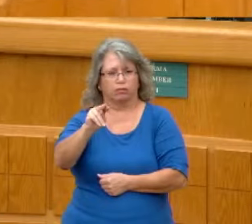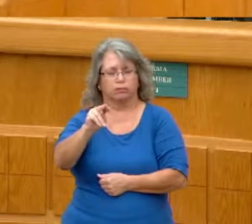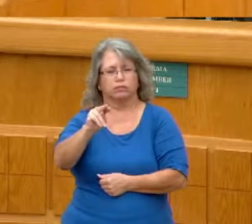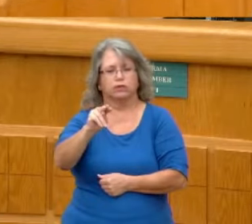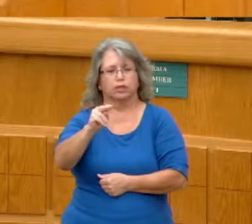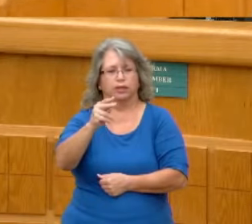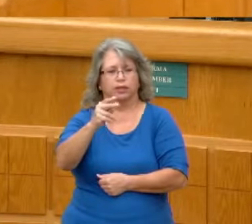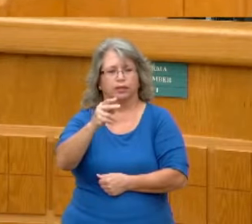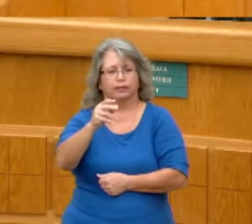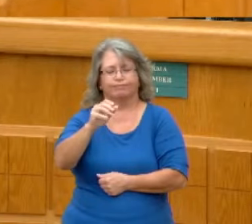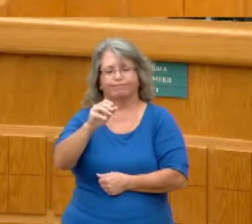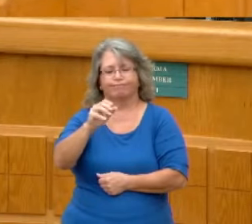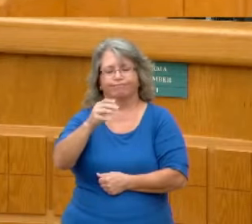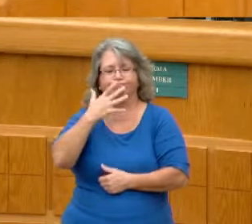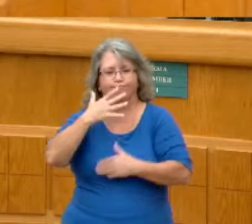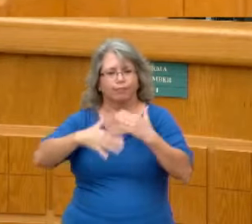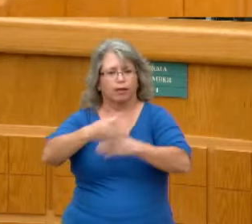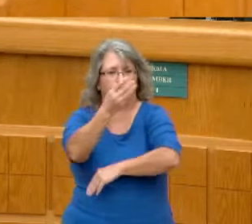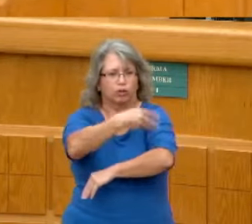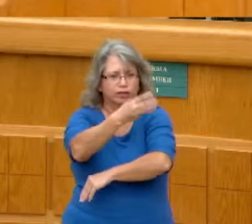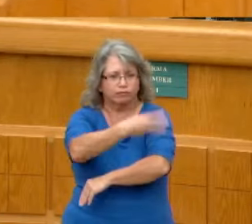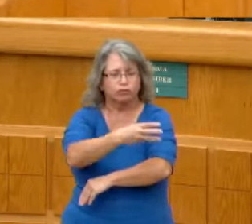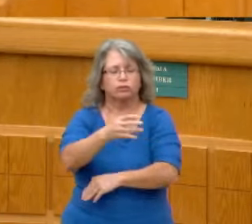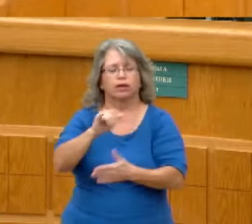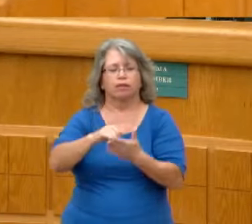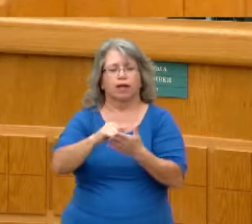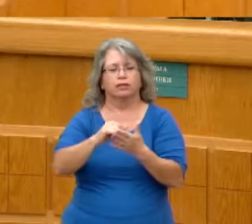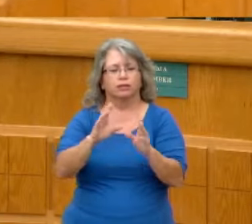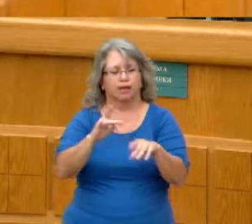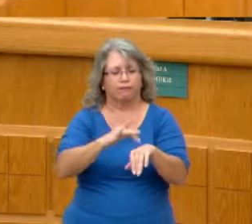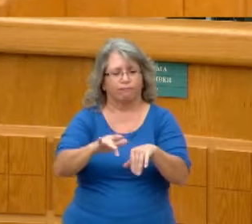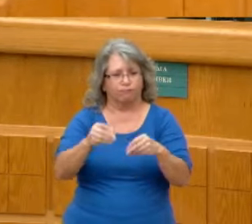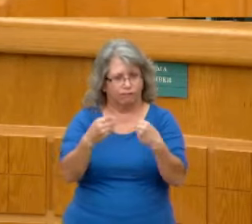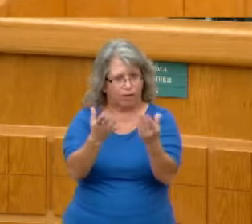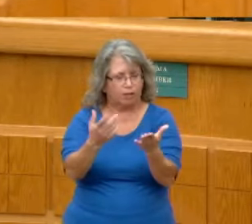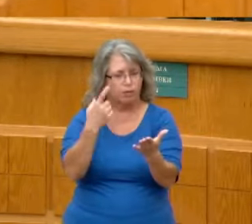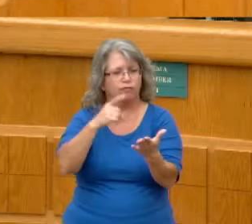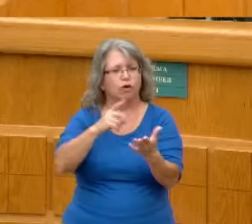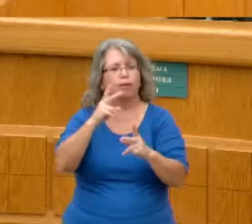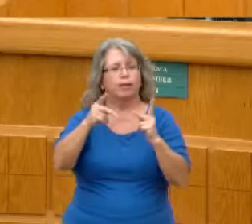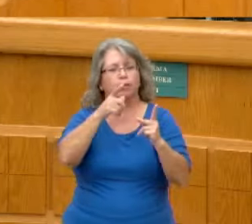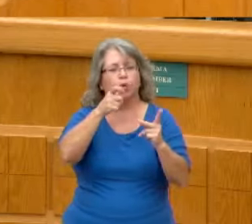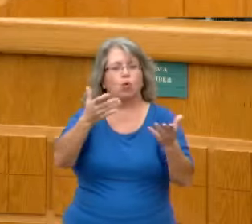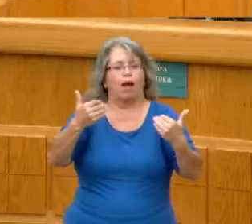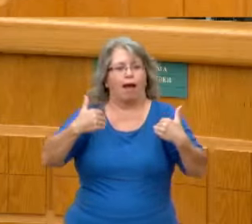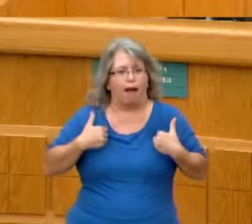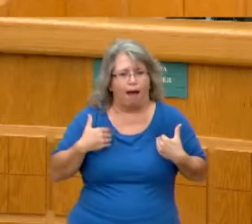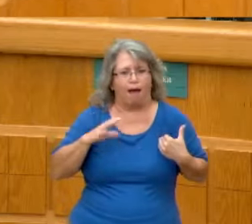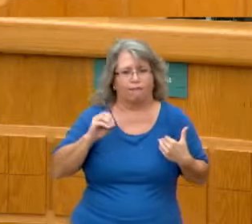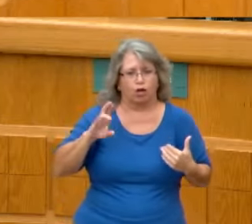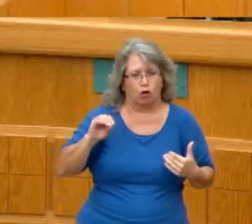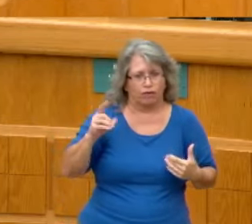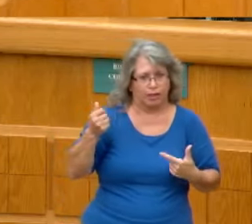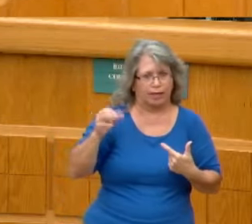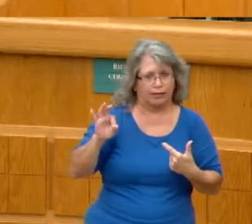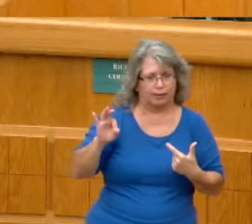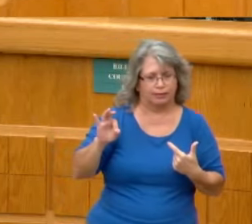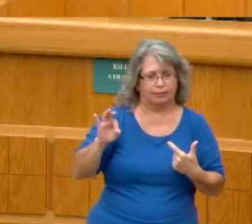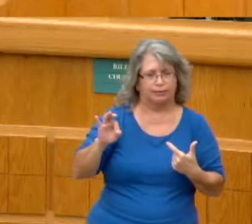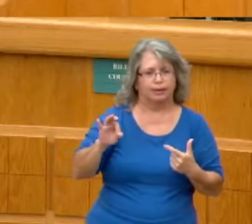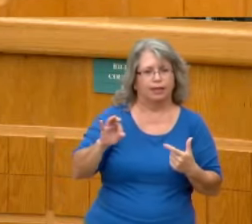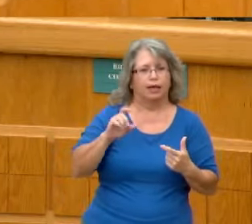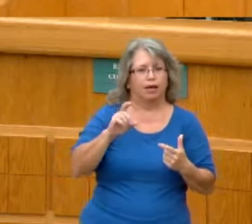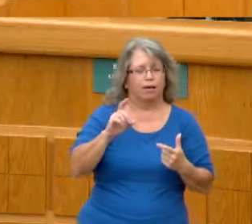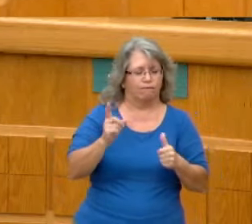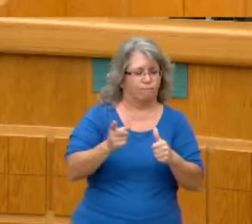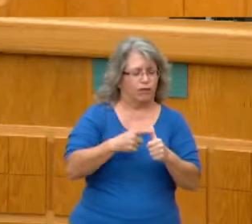infusion treatment, is available for positive COVID-19 individuals within 10 days of onset symptoms and